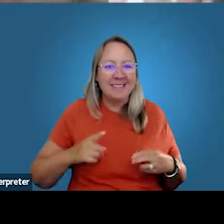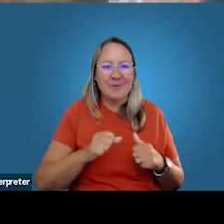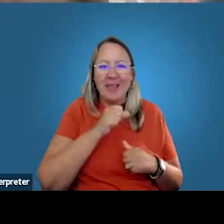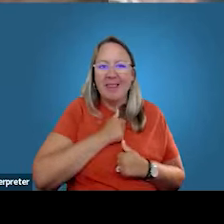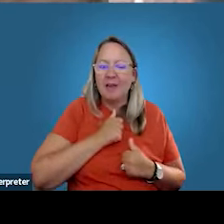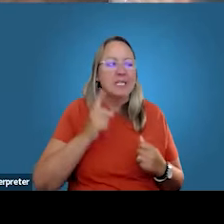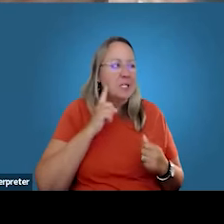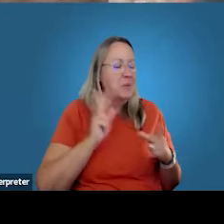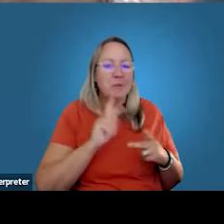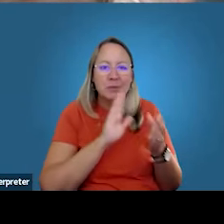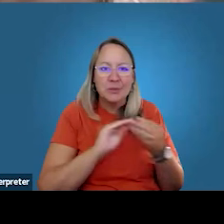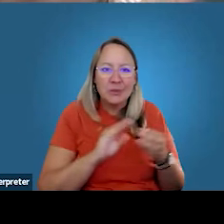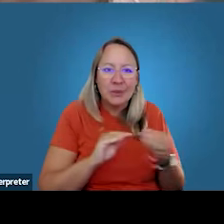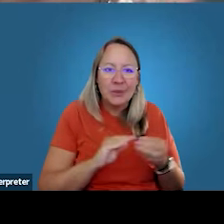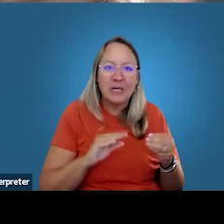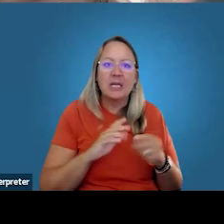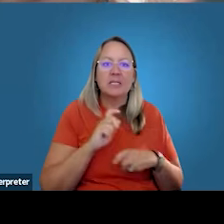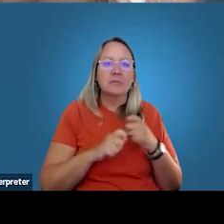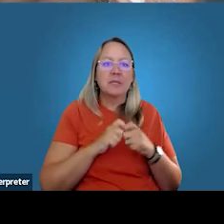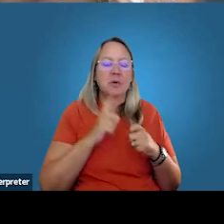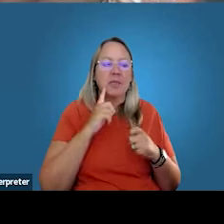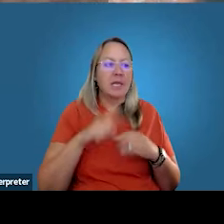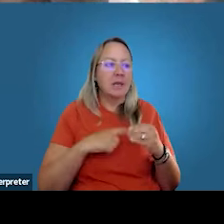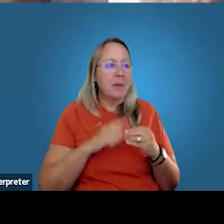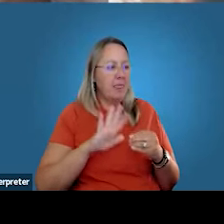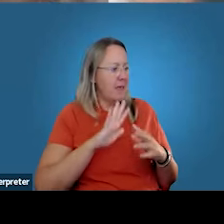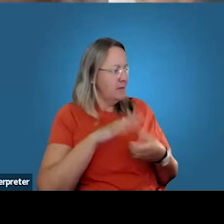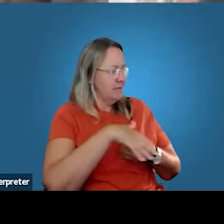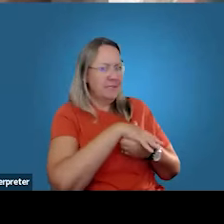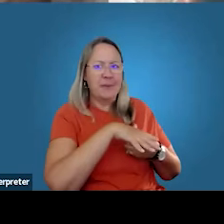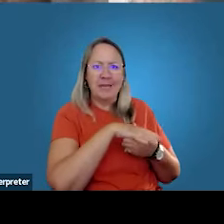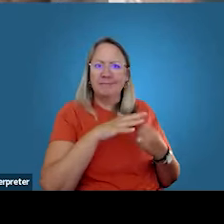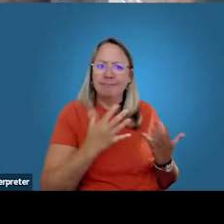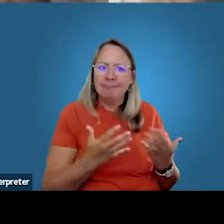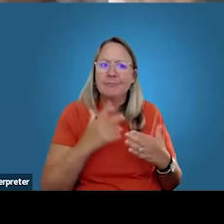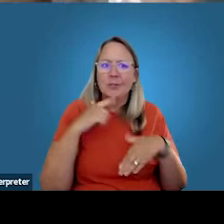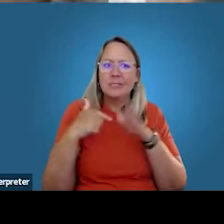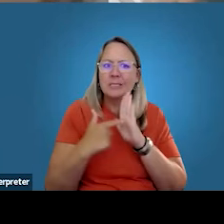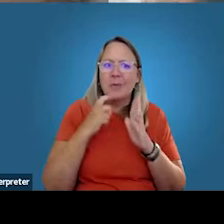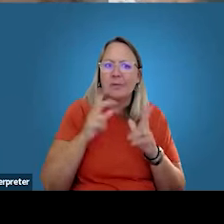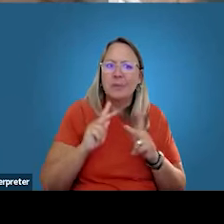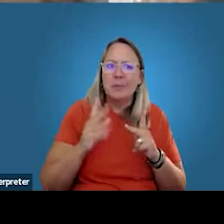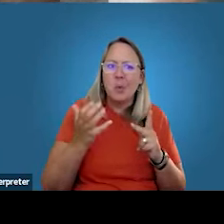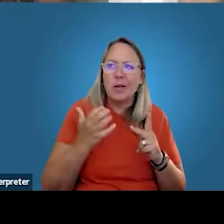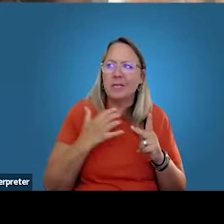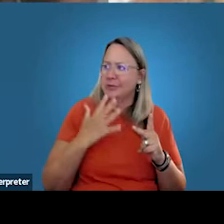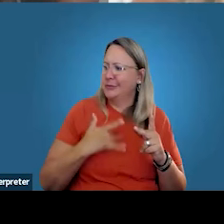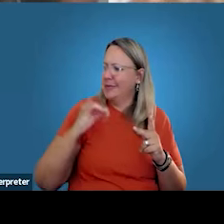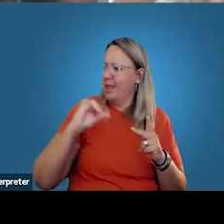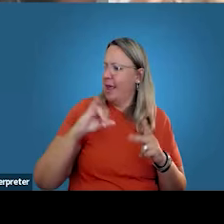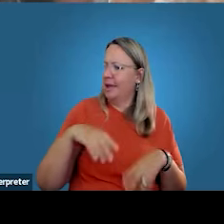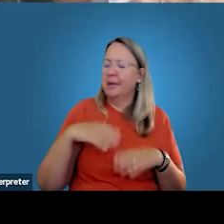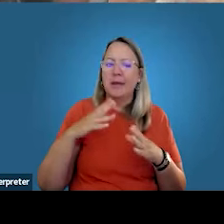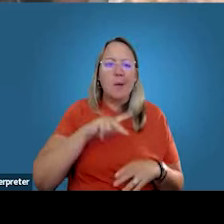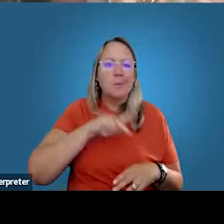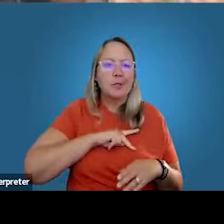hear people's stories, and particularly when we're looking at the not-for-profit space, there is an example of people wanting to feel like the